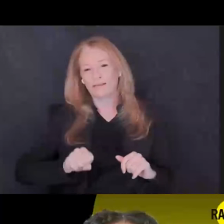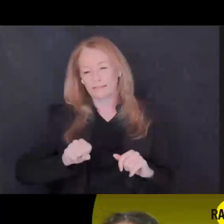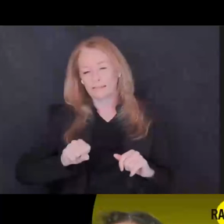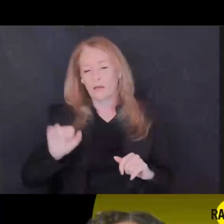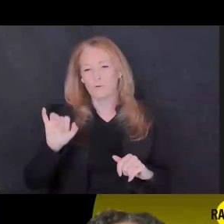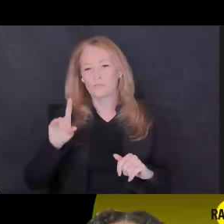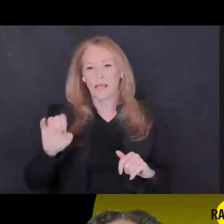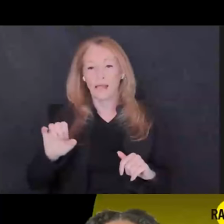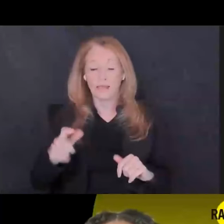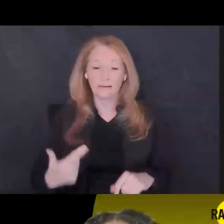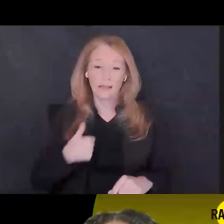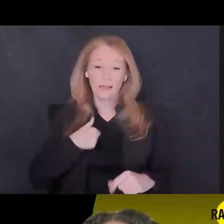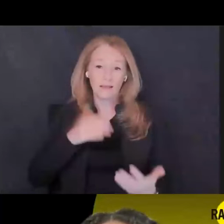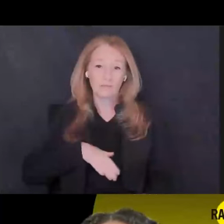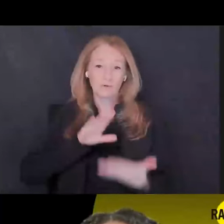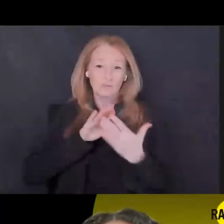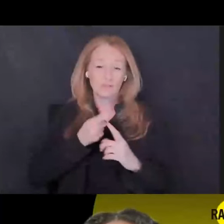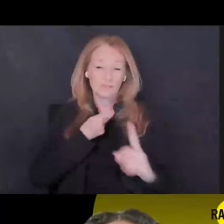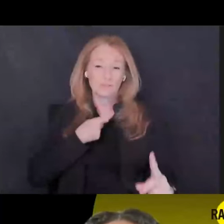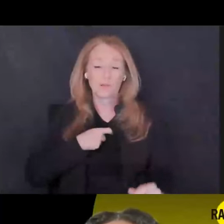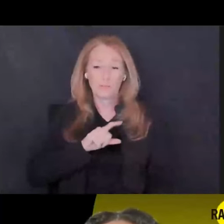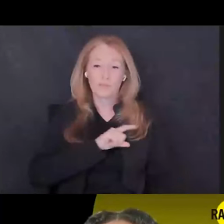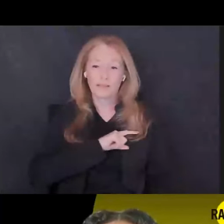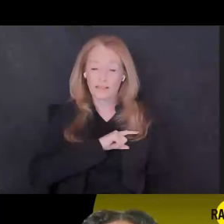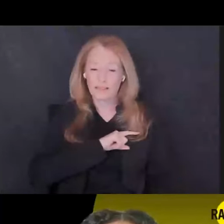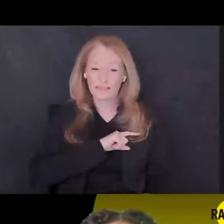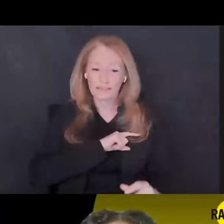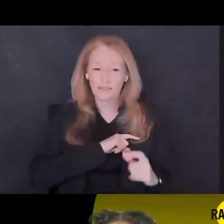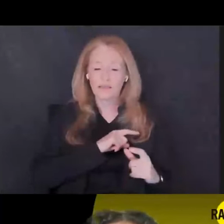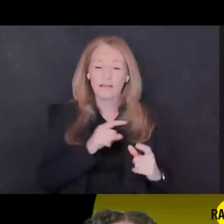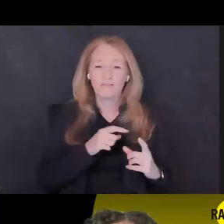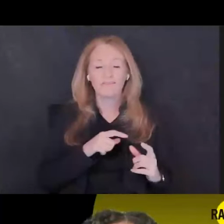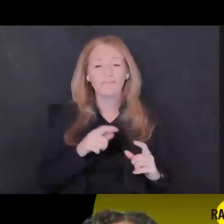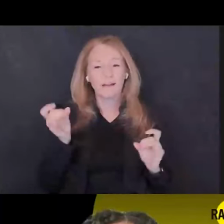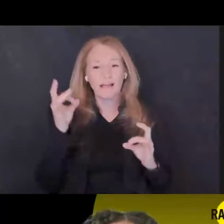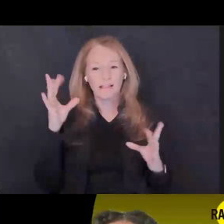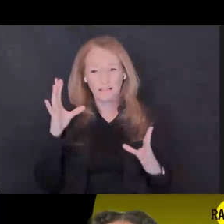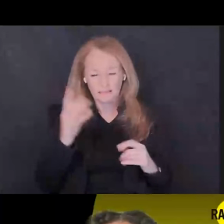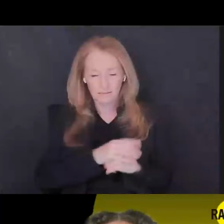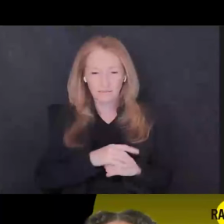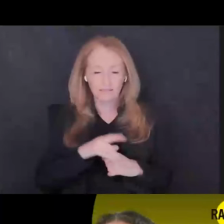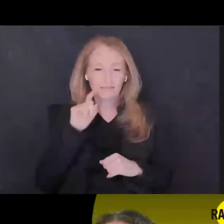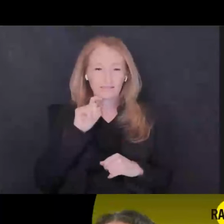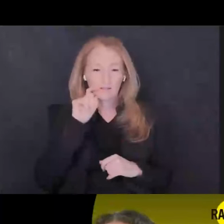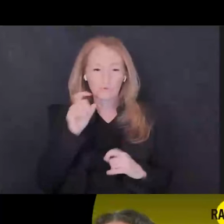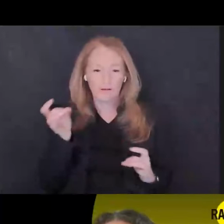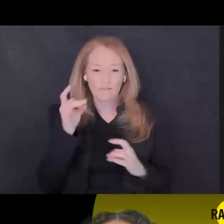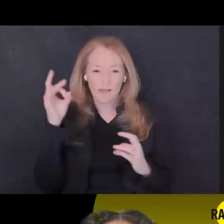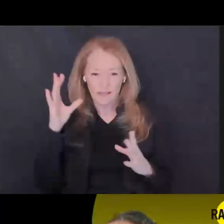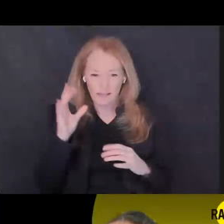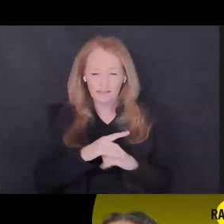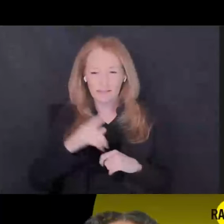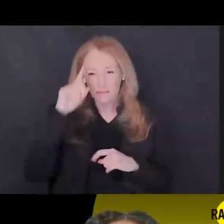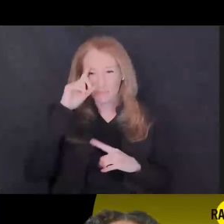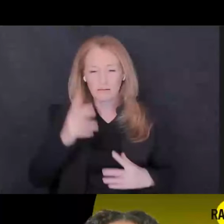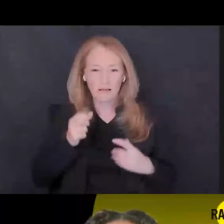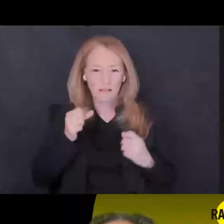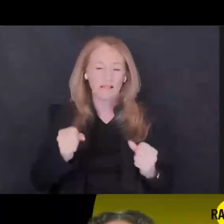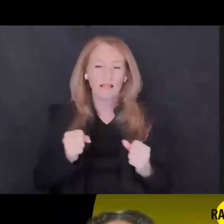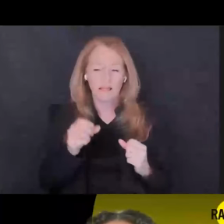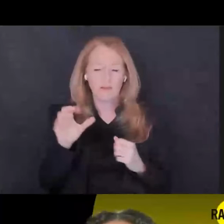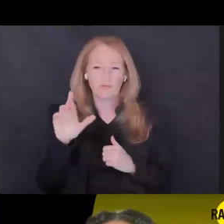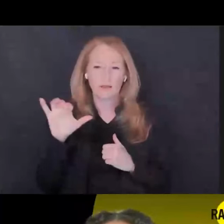police violence, sexual violence, and mental health crises. I organized my very first vigil in 2015 when a